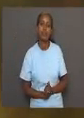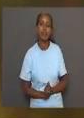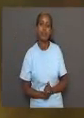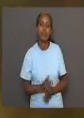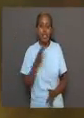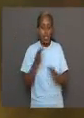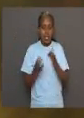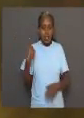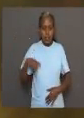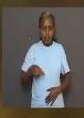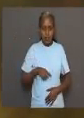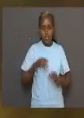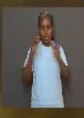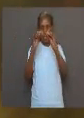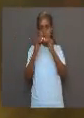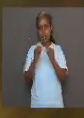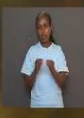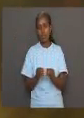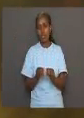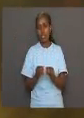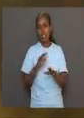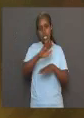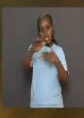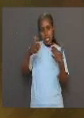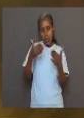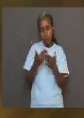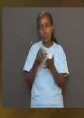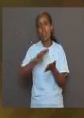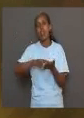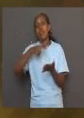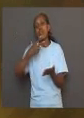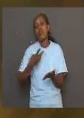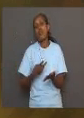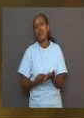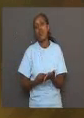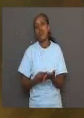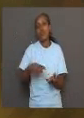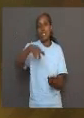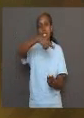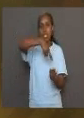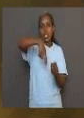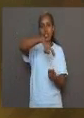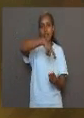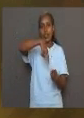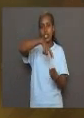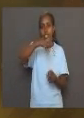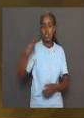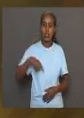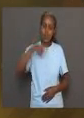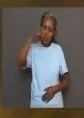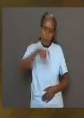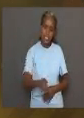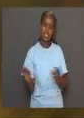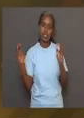If we are to calculate the total volume of the revolution, we must